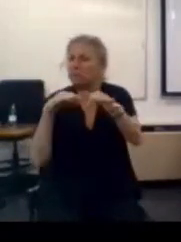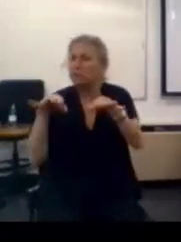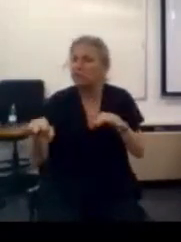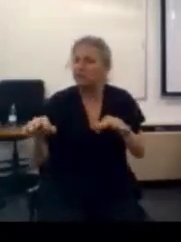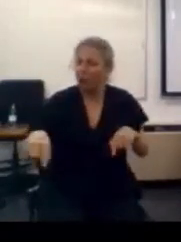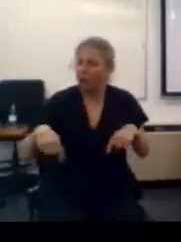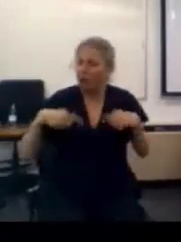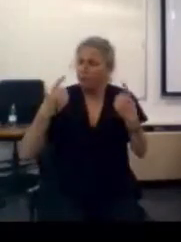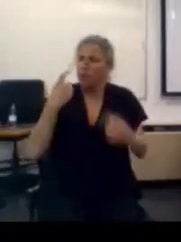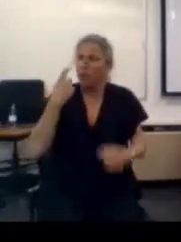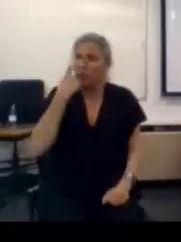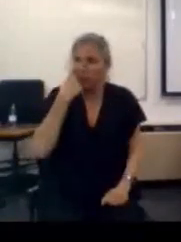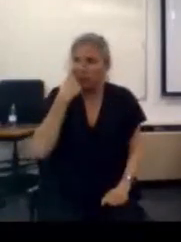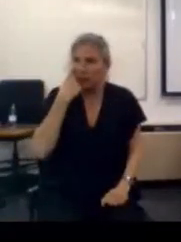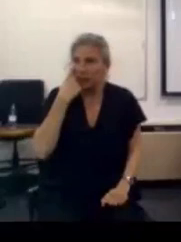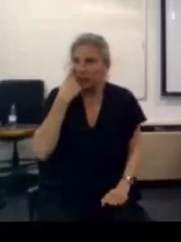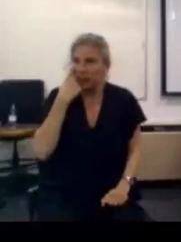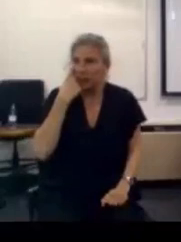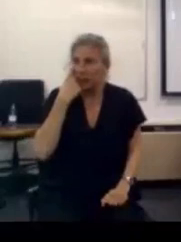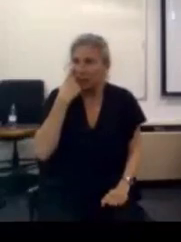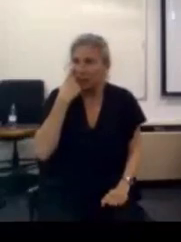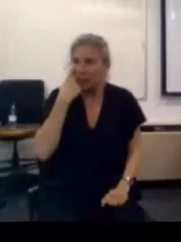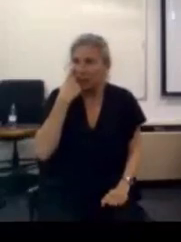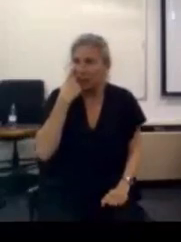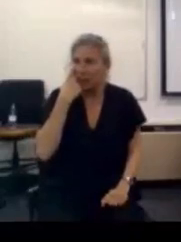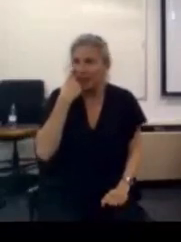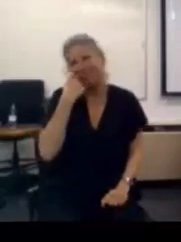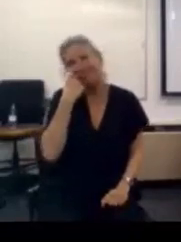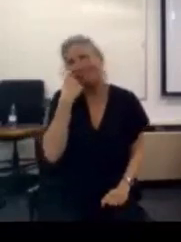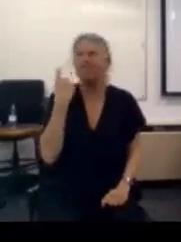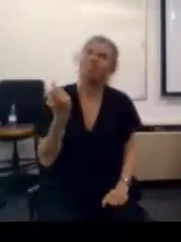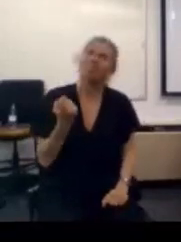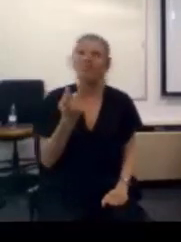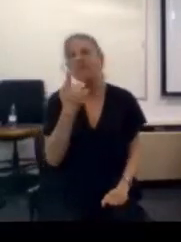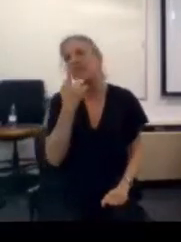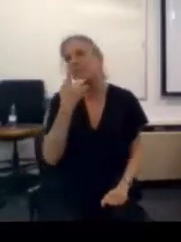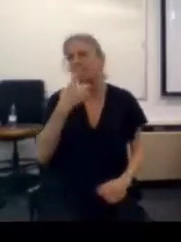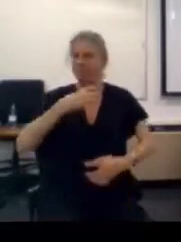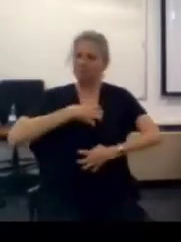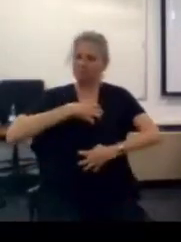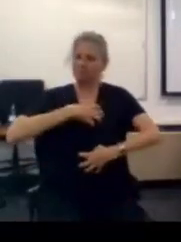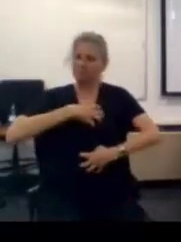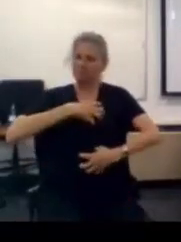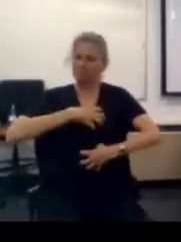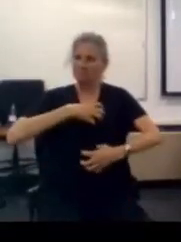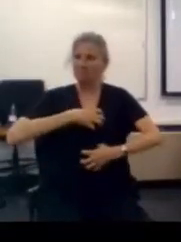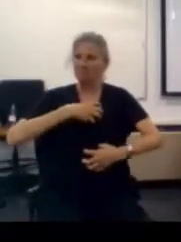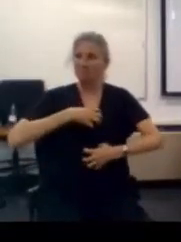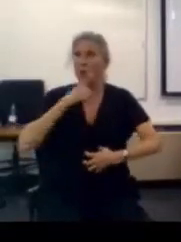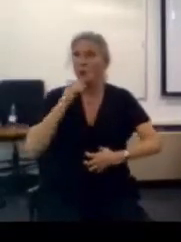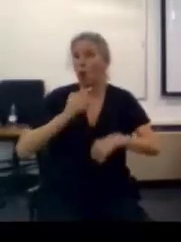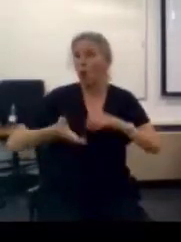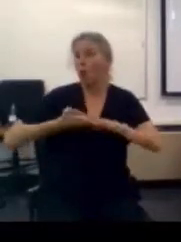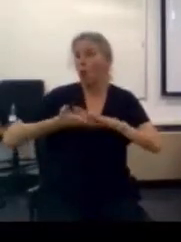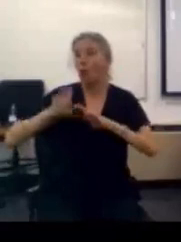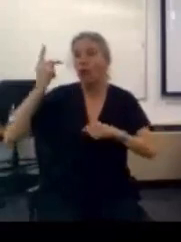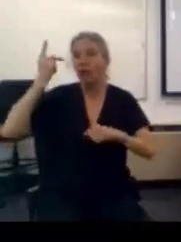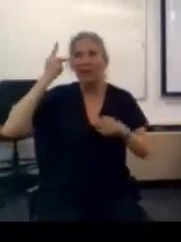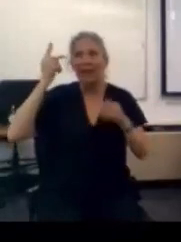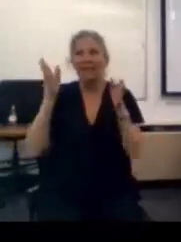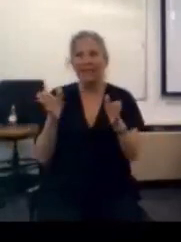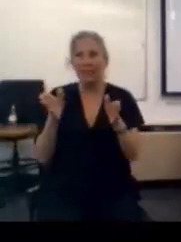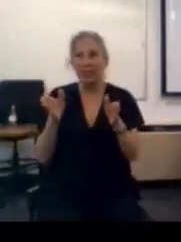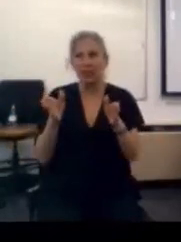all those entities that I just described, these entities are complaint-driven enterprises. They're run